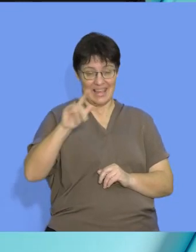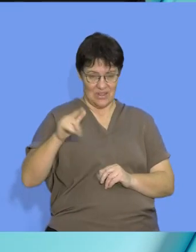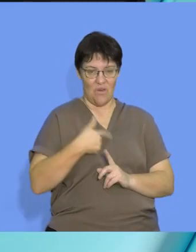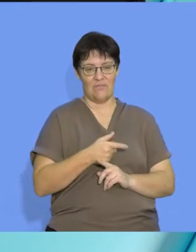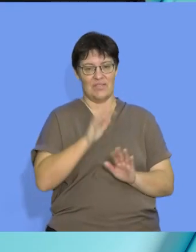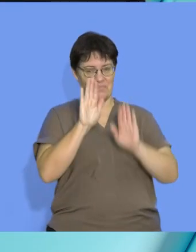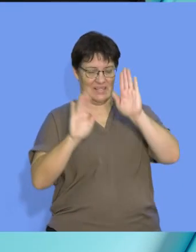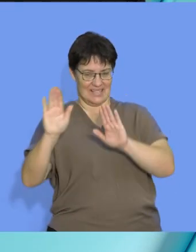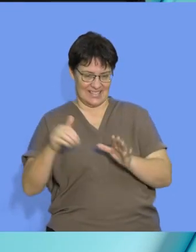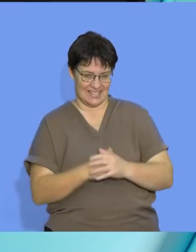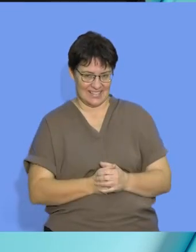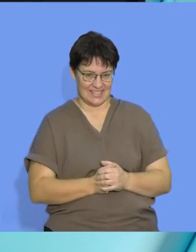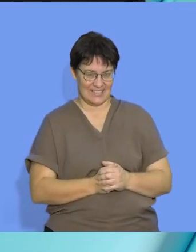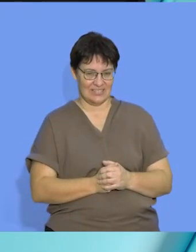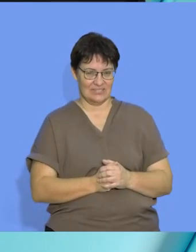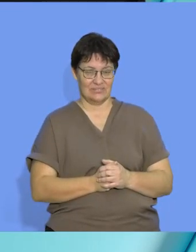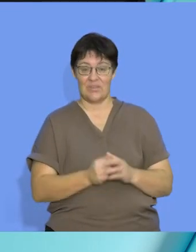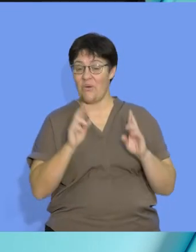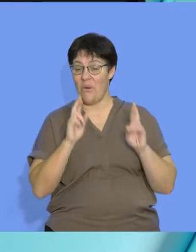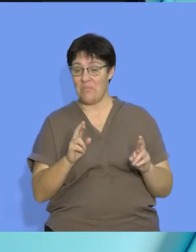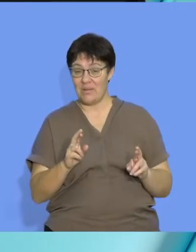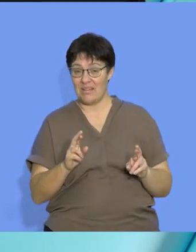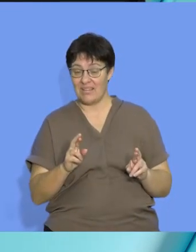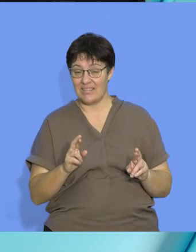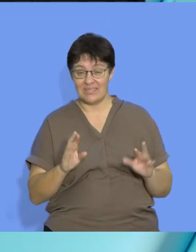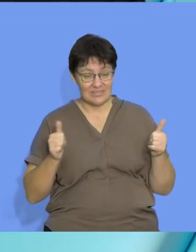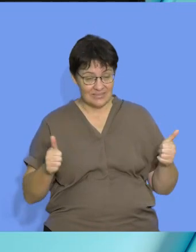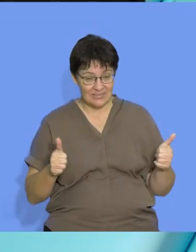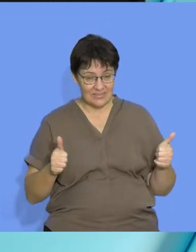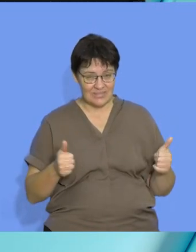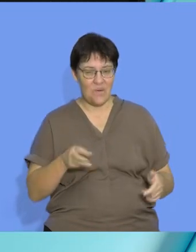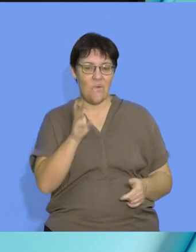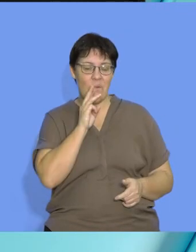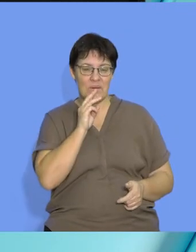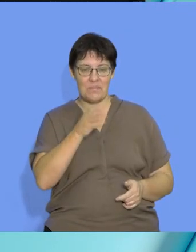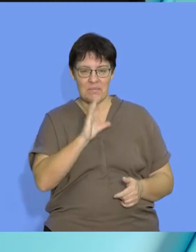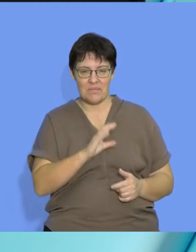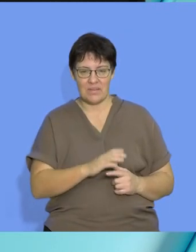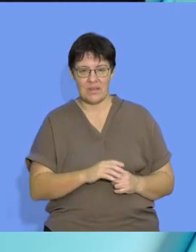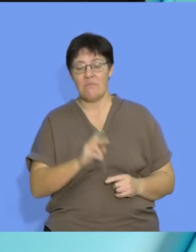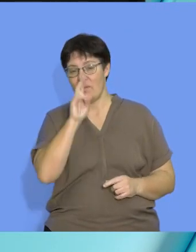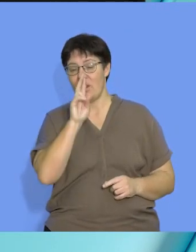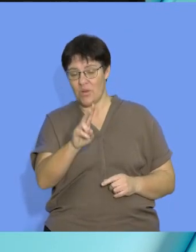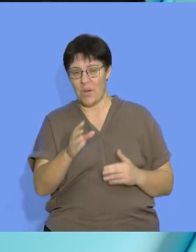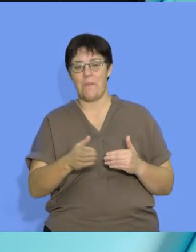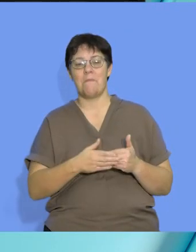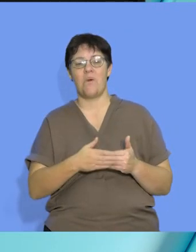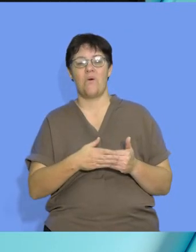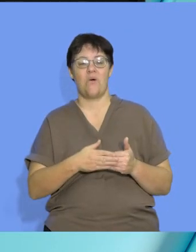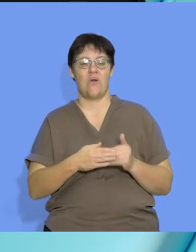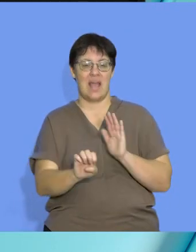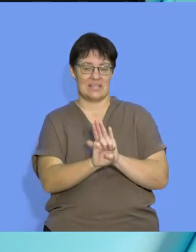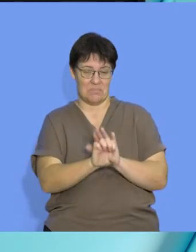pattern. Okay, so I hope that everyone's good with me so far. Take a sip of water. We're going to be looking at another example.